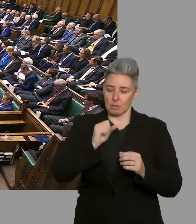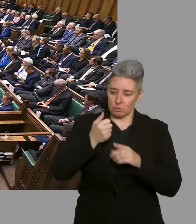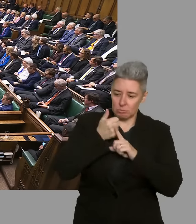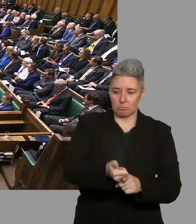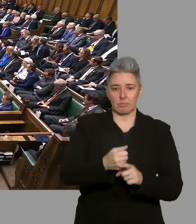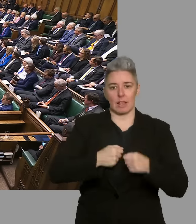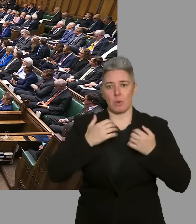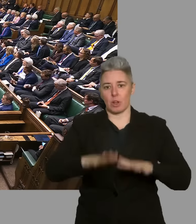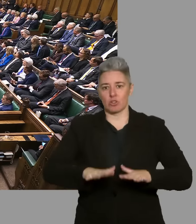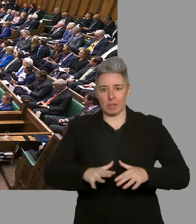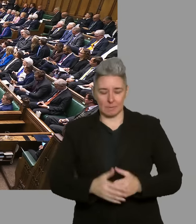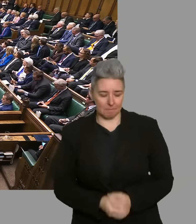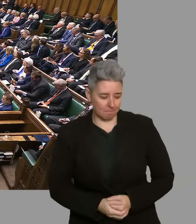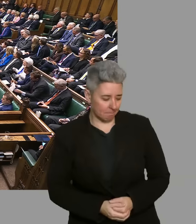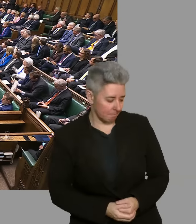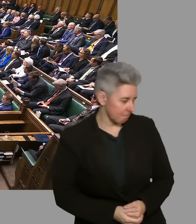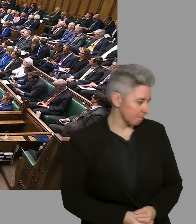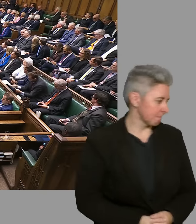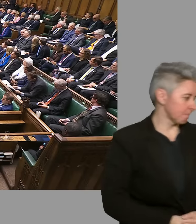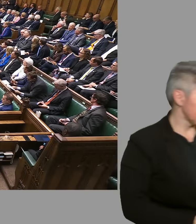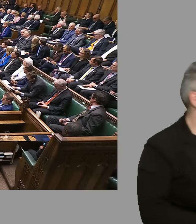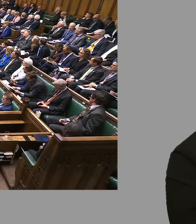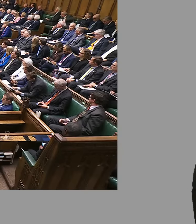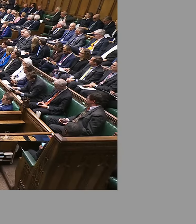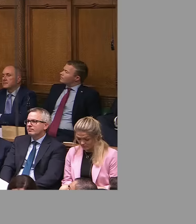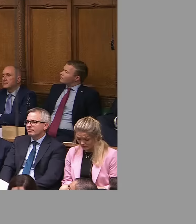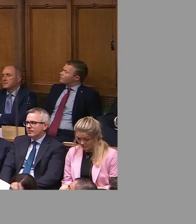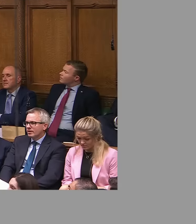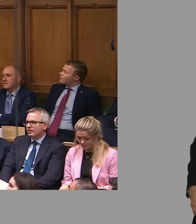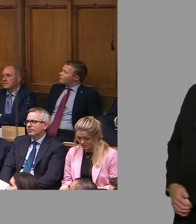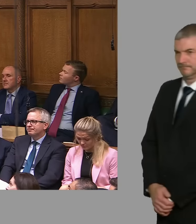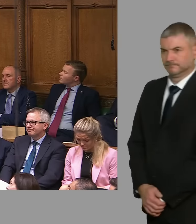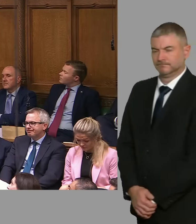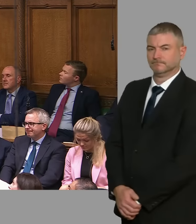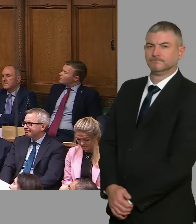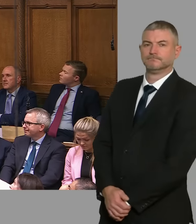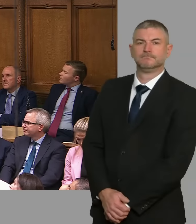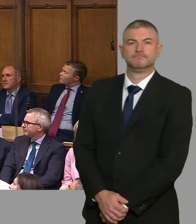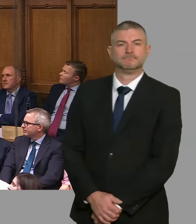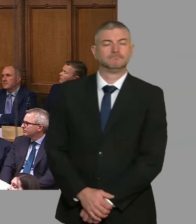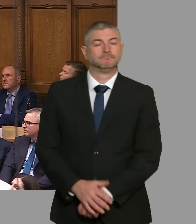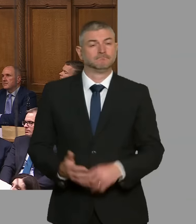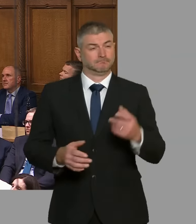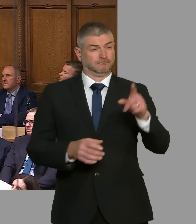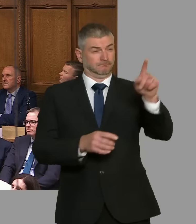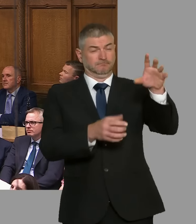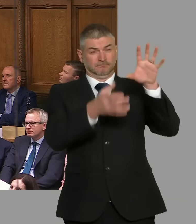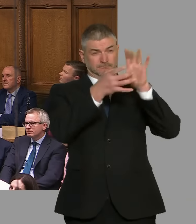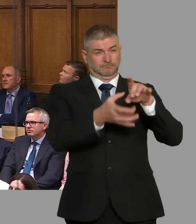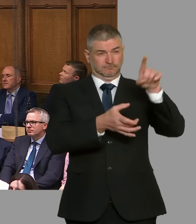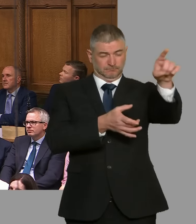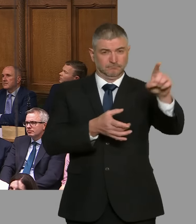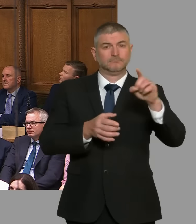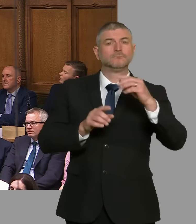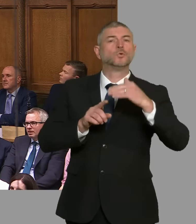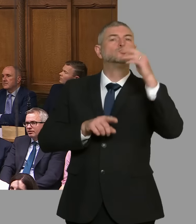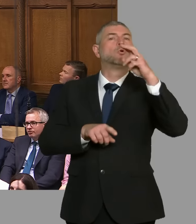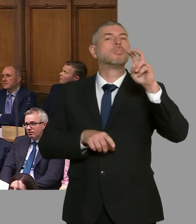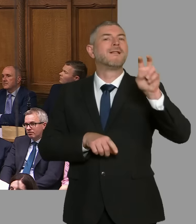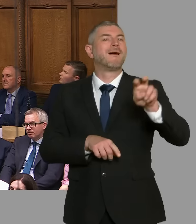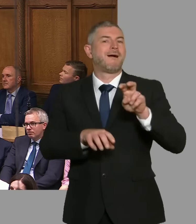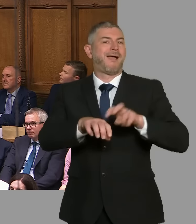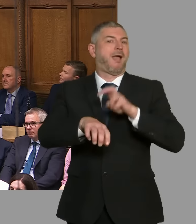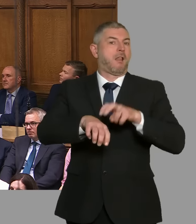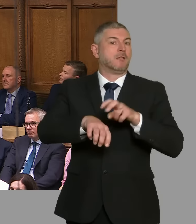that point, with the upcoming vote on the Northern Ireland Troubles Bill, 9 of the most respected and